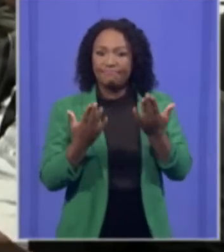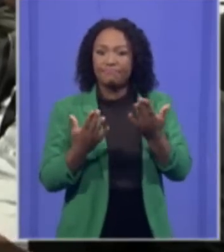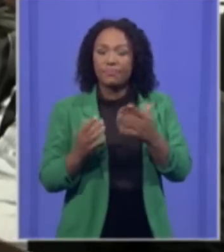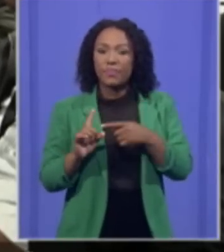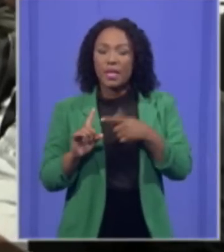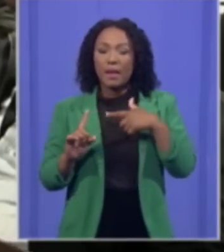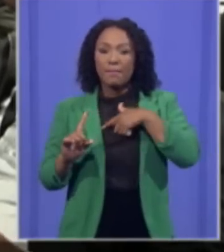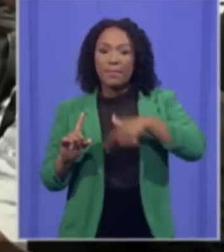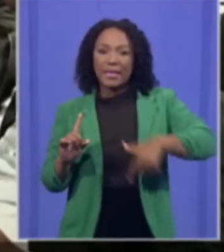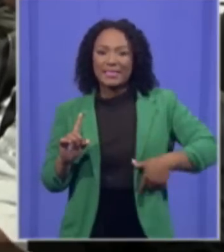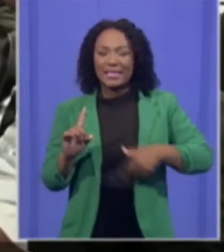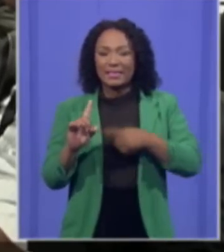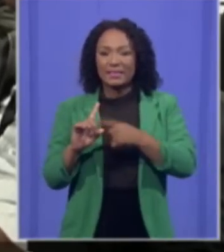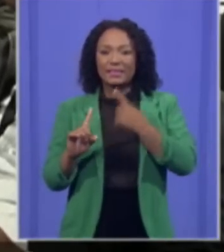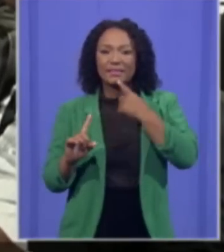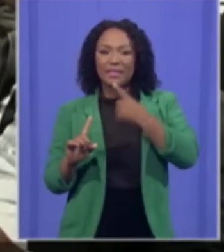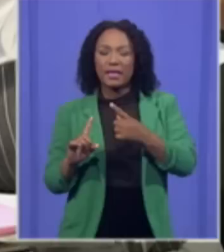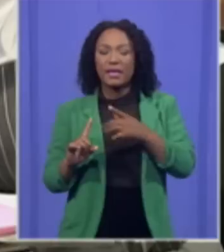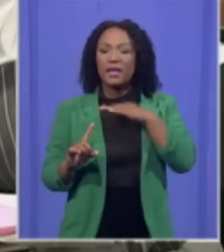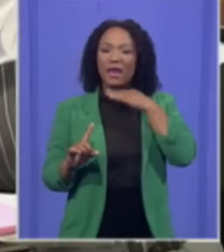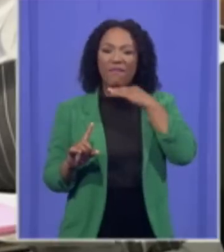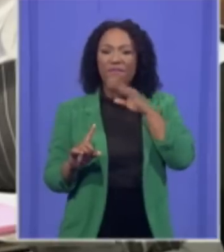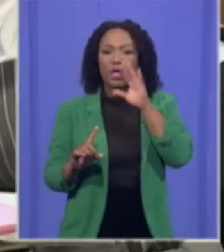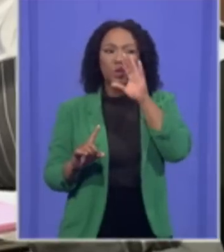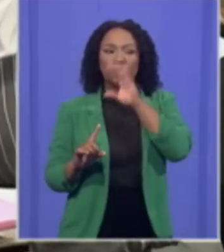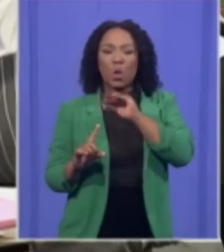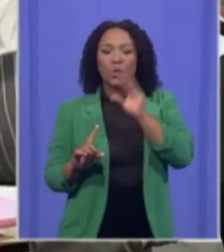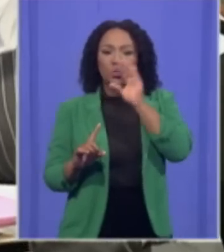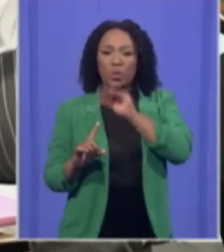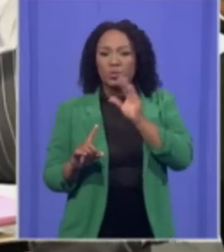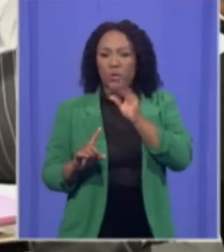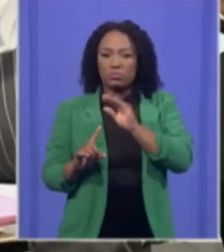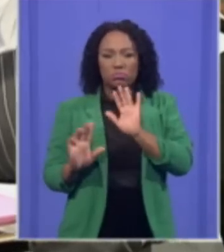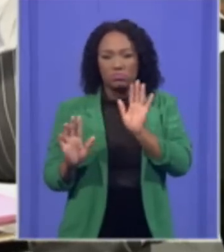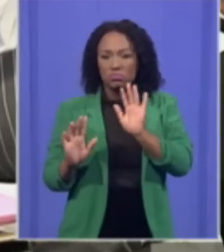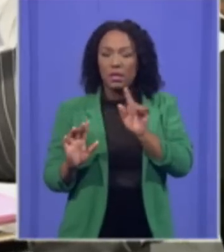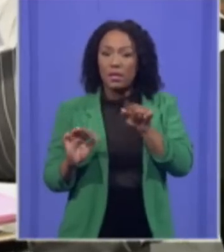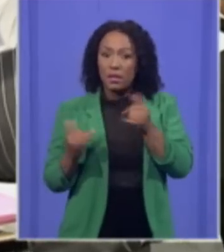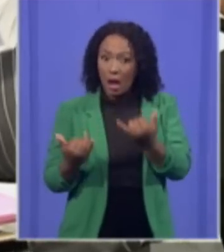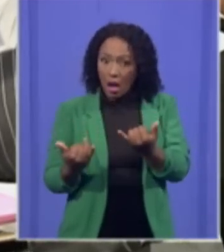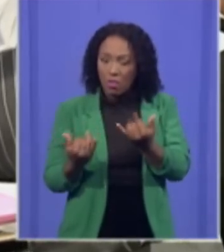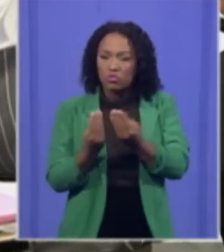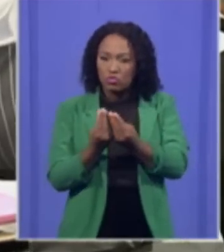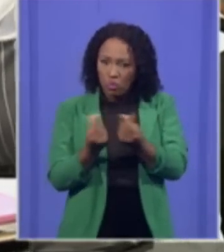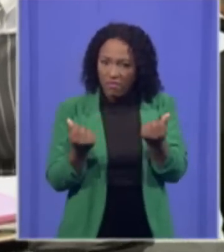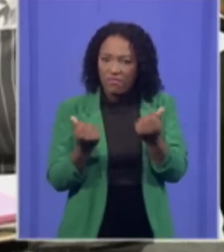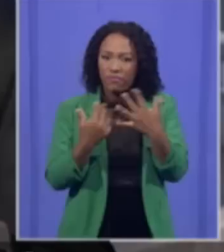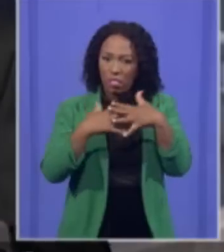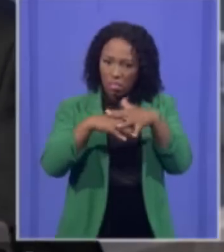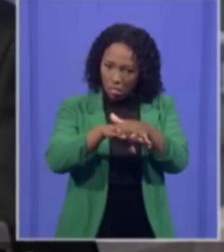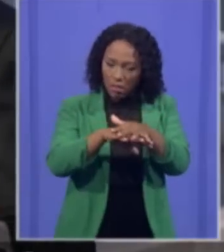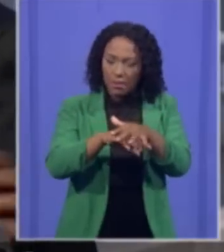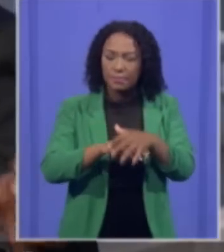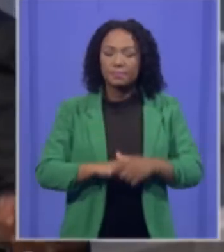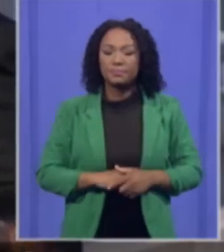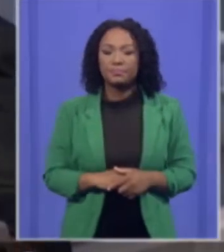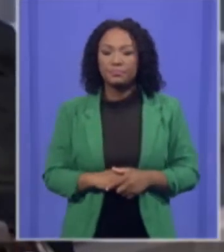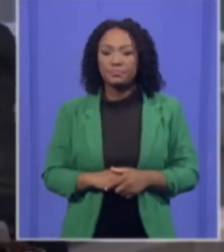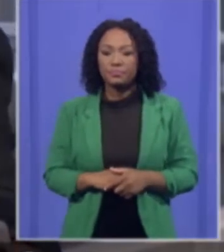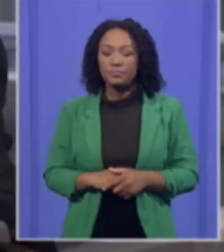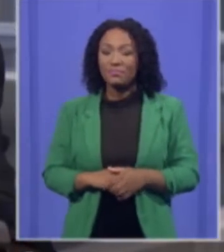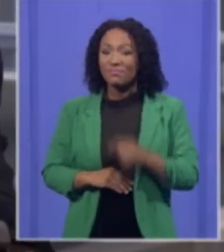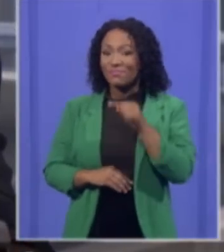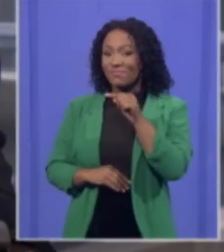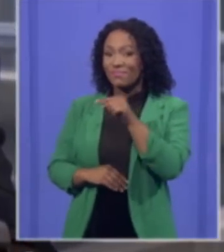dipoledišano e fihlile mafelelong gomme ga bjale go nyakega phethagatšo. This indaba must therefore not become